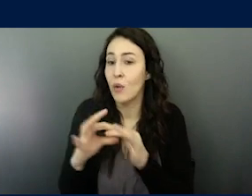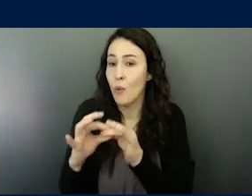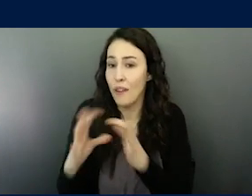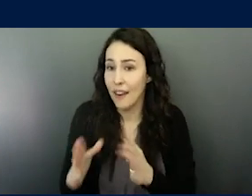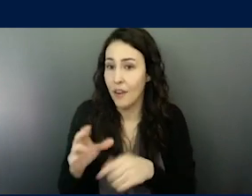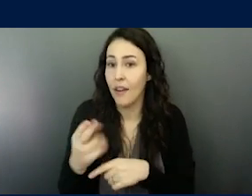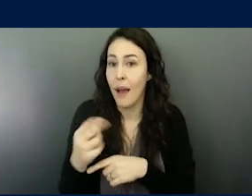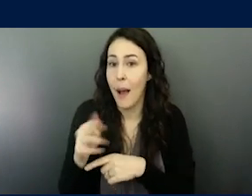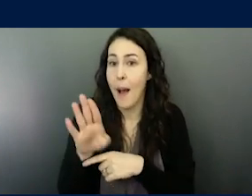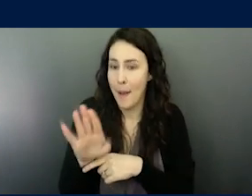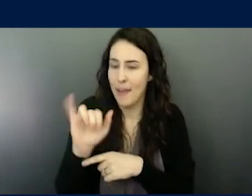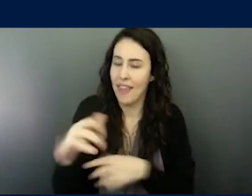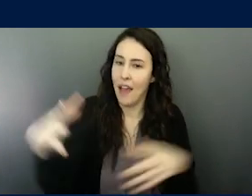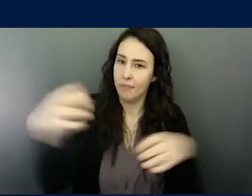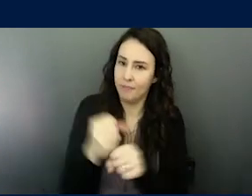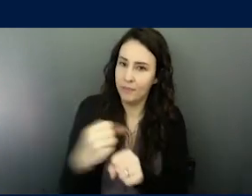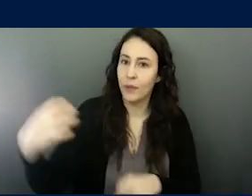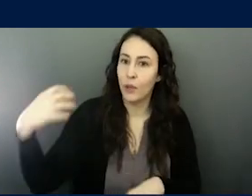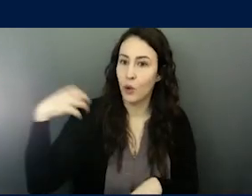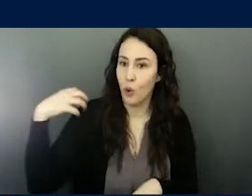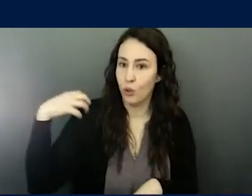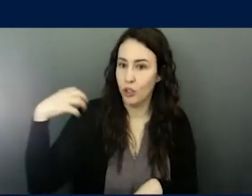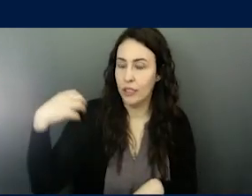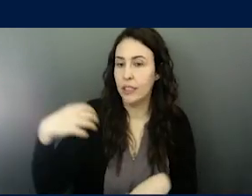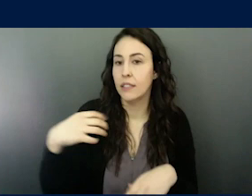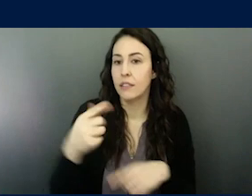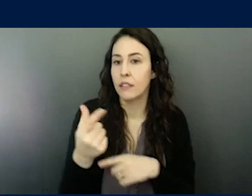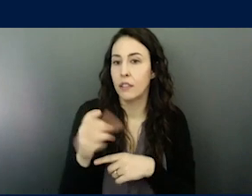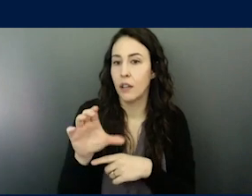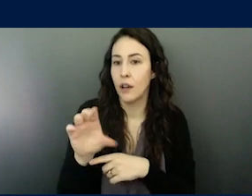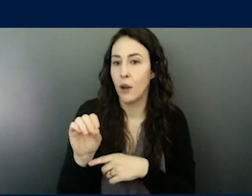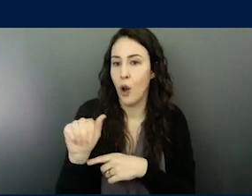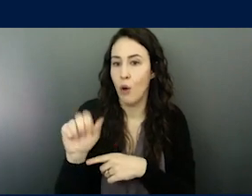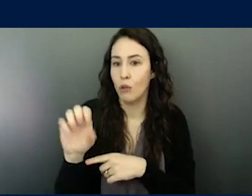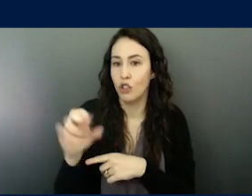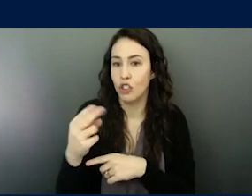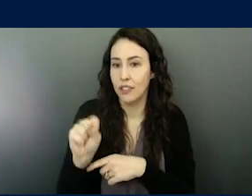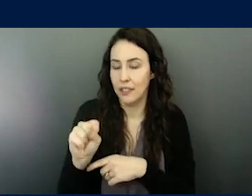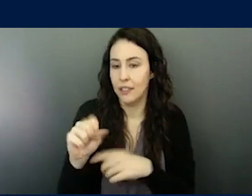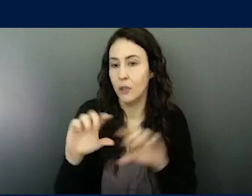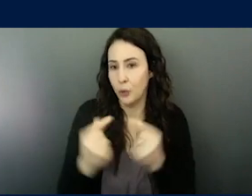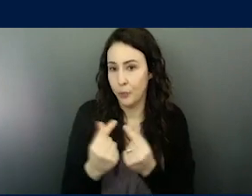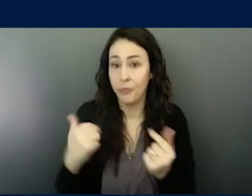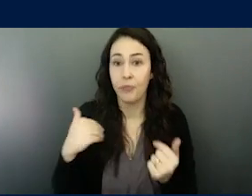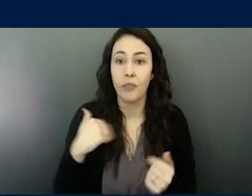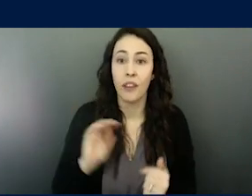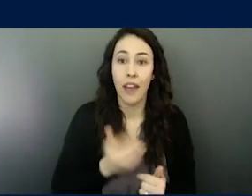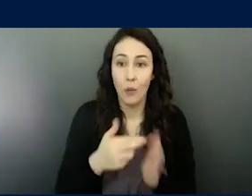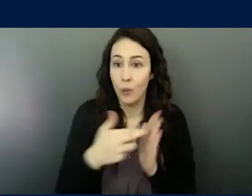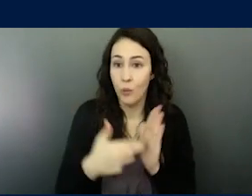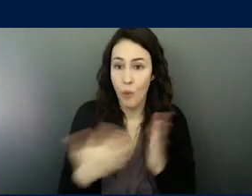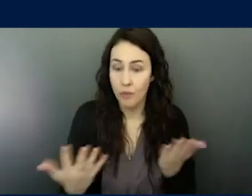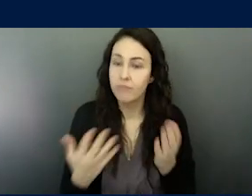Coaches Group. Enrique put the link to our website in the chat, and our role is simply to support